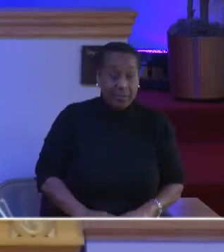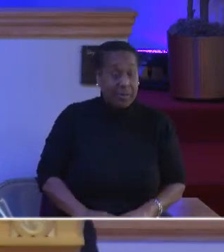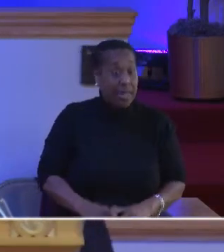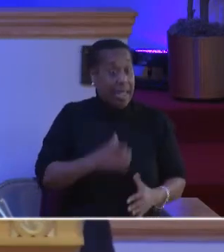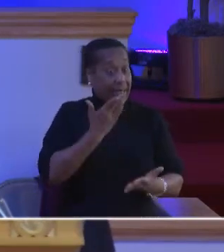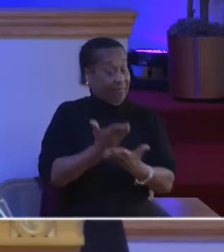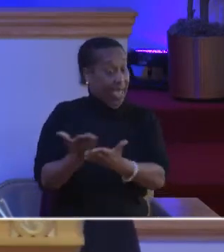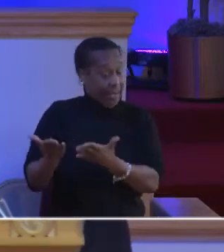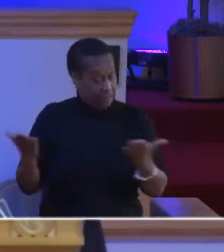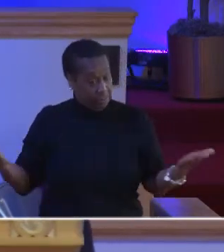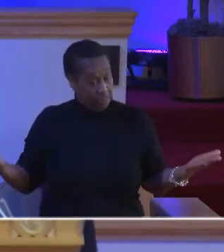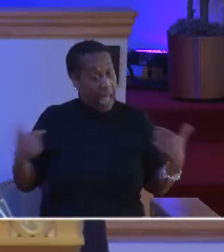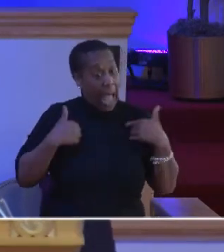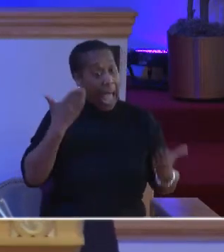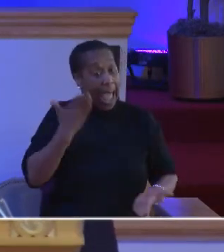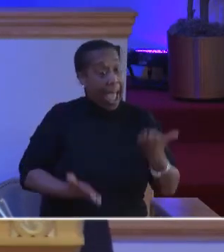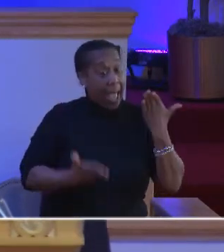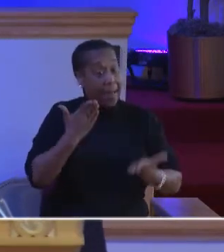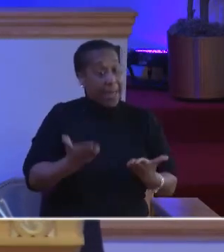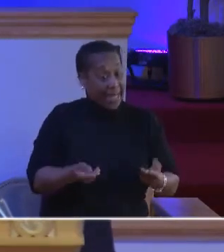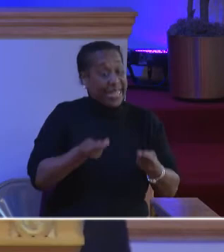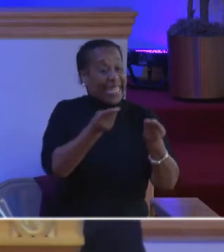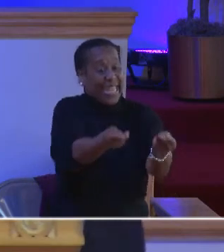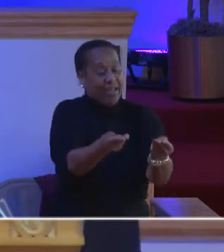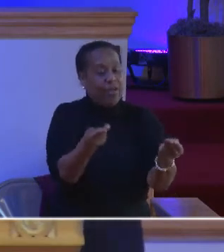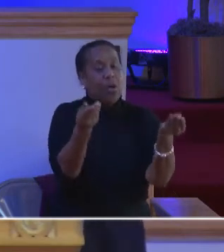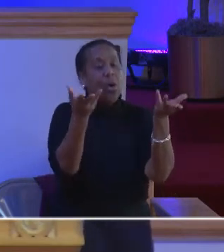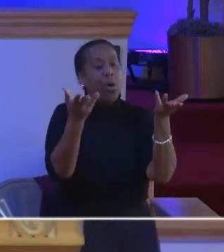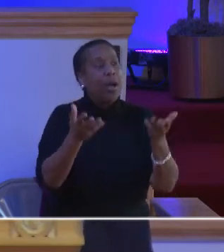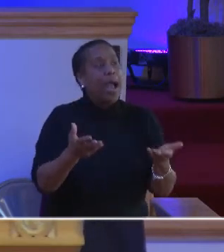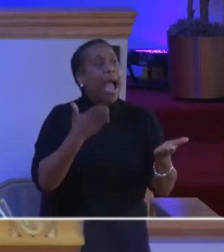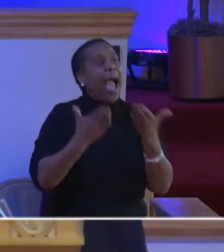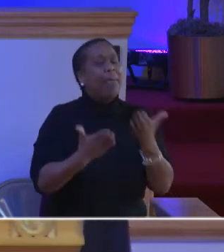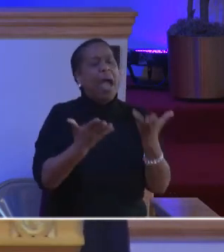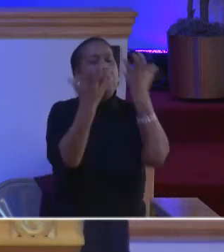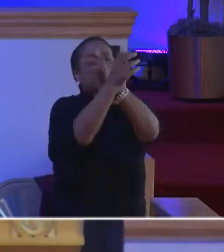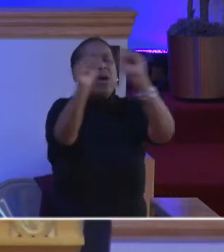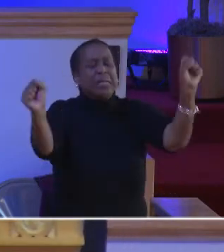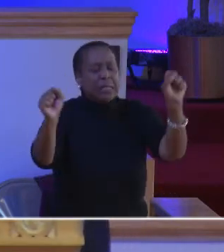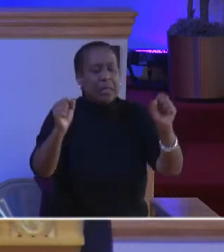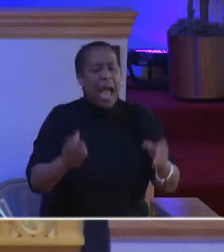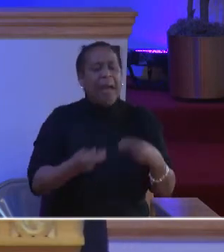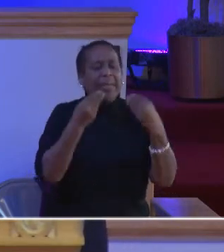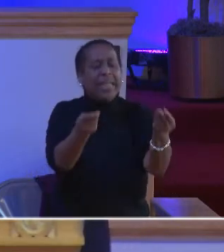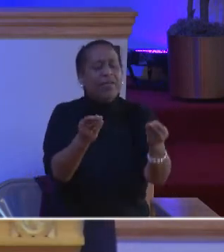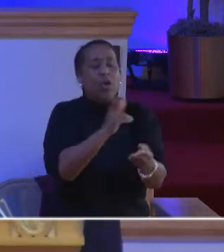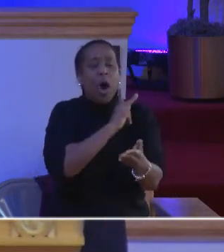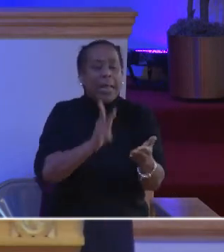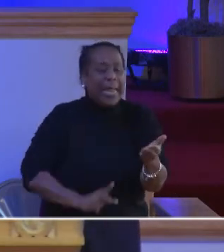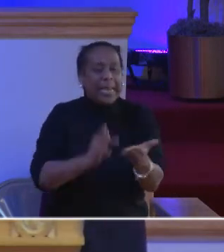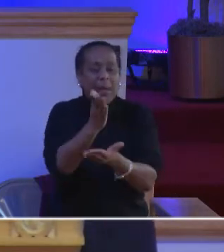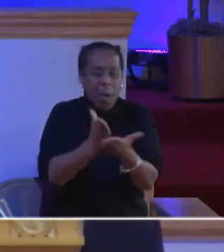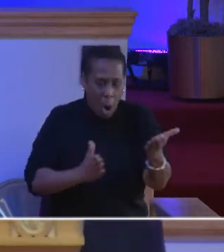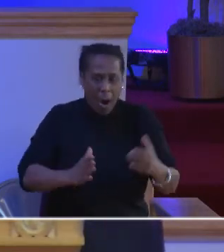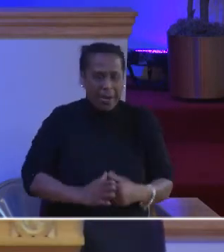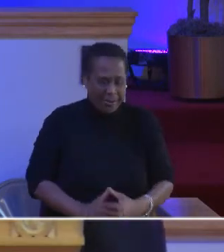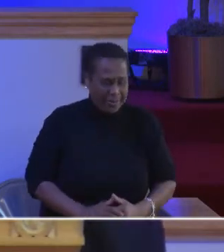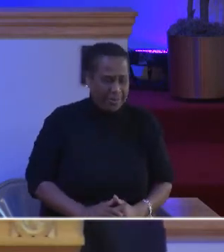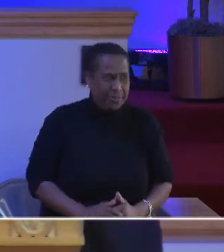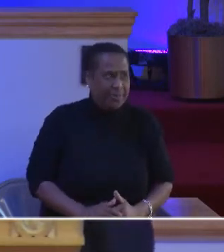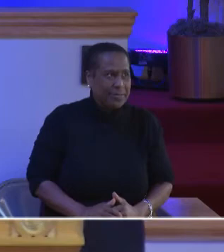In fact, I might even give you a presidential, a kingly pardon.